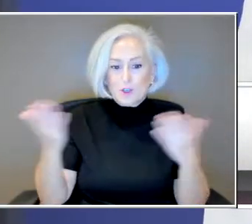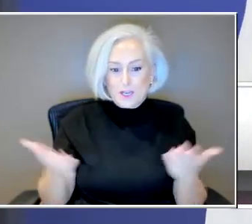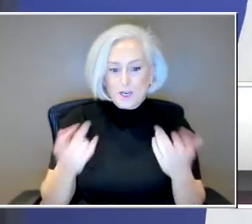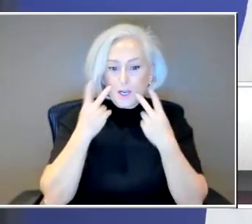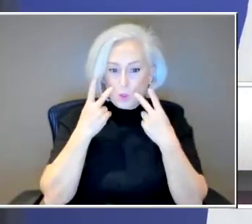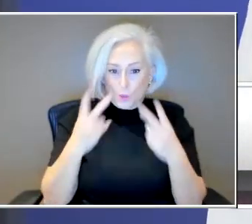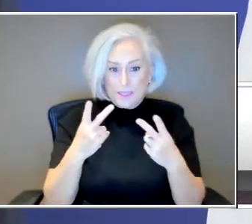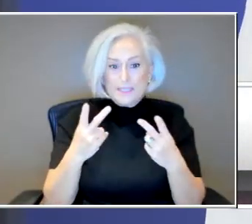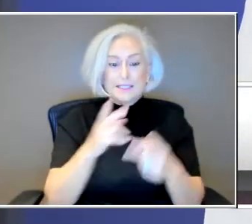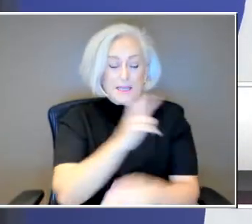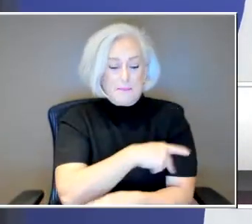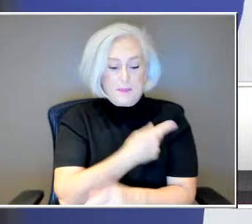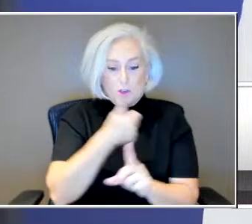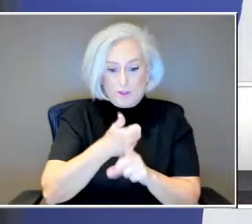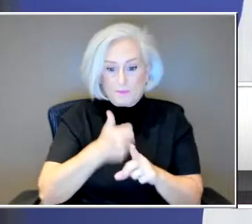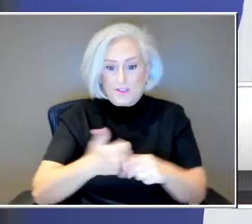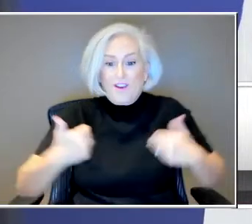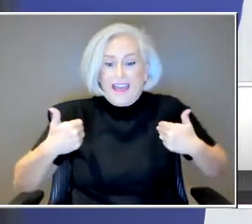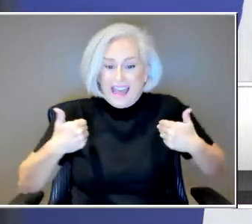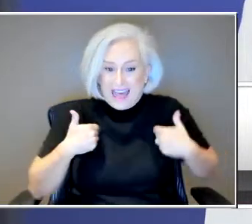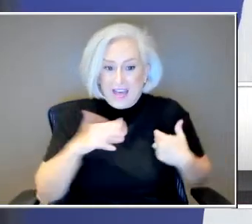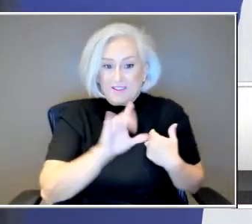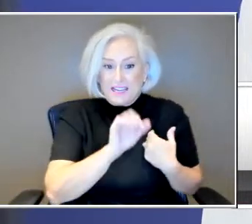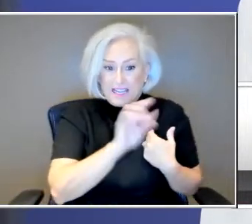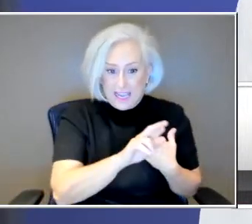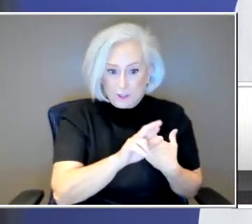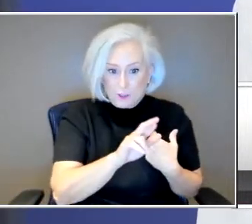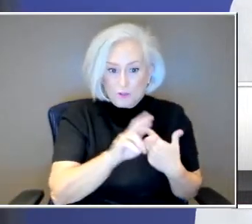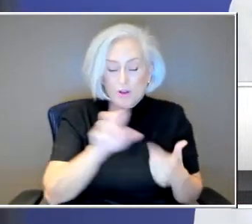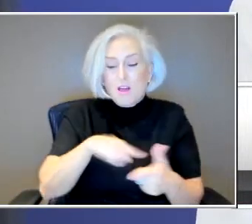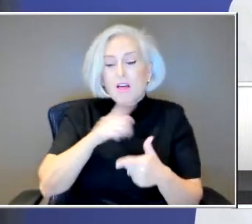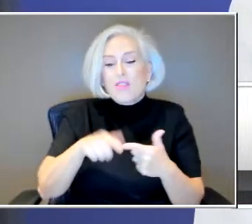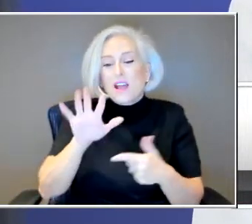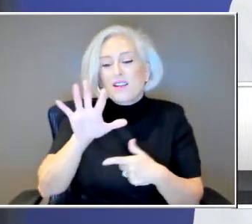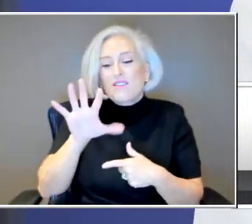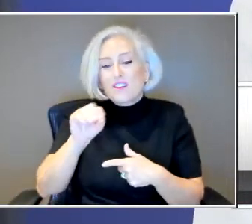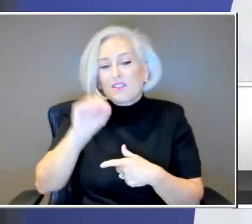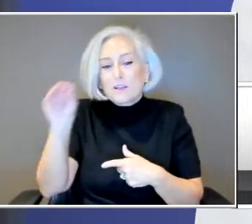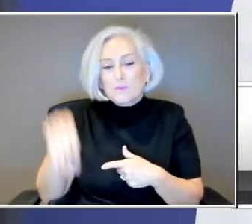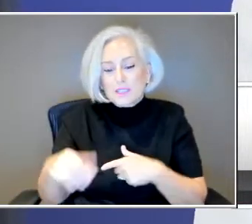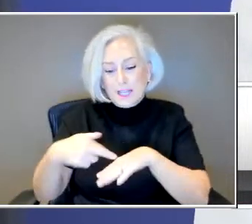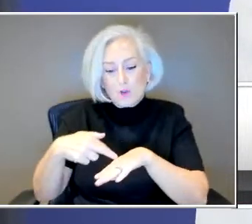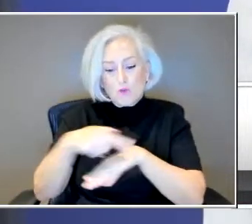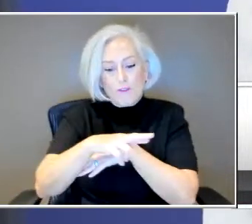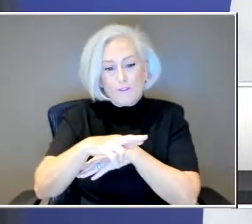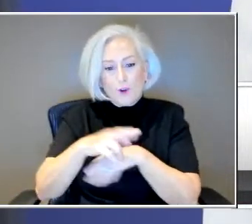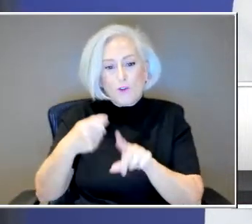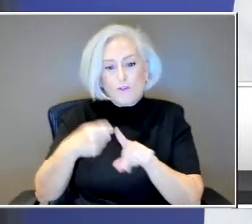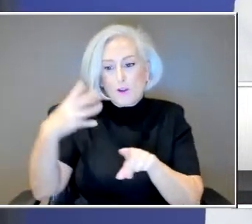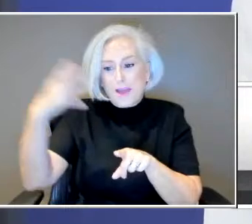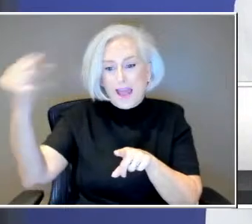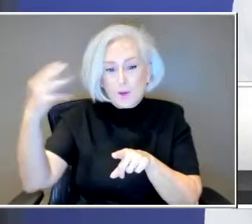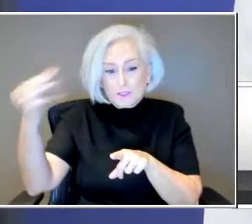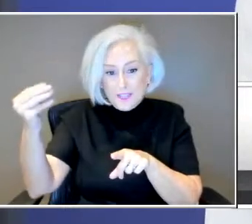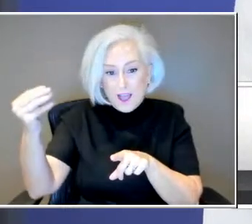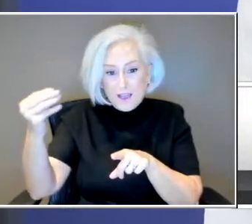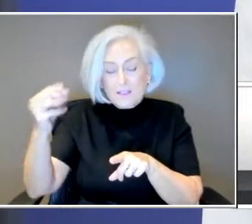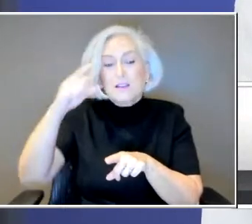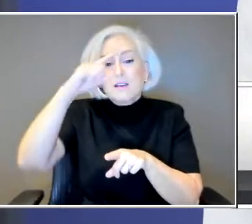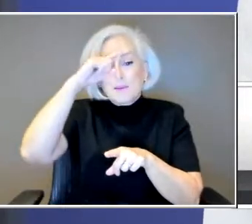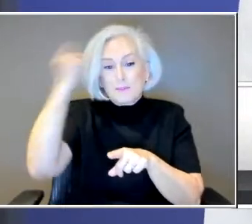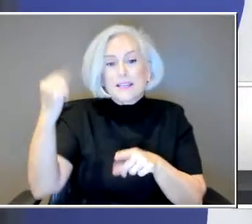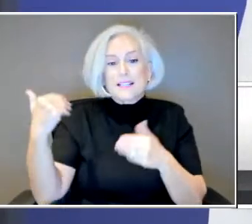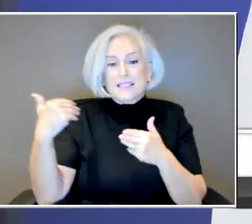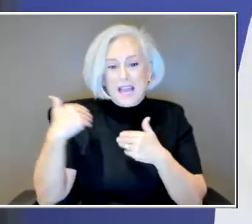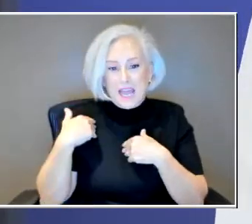cancer, and then we also get those that I would say about 50% of our referrals from external referrals are because I have a mutation